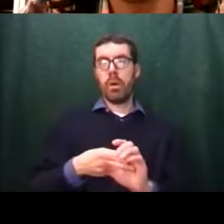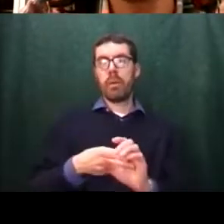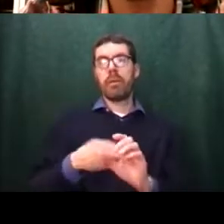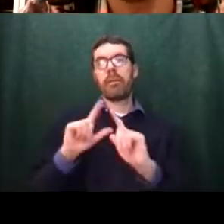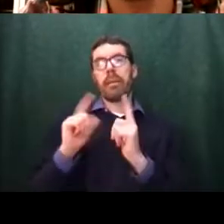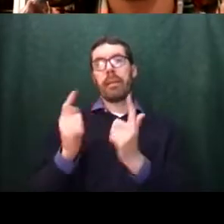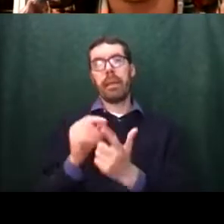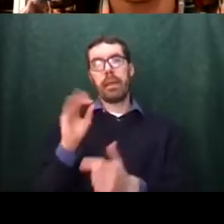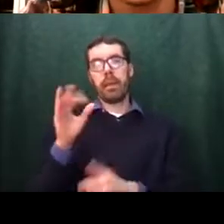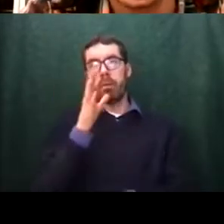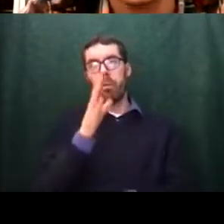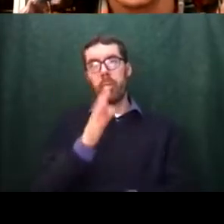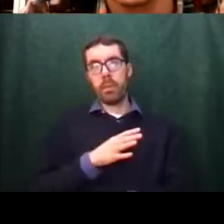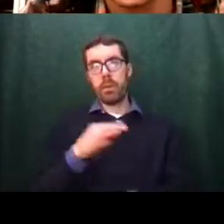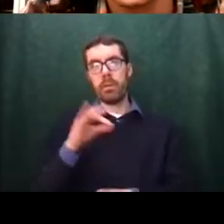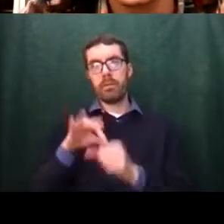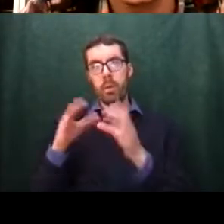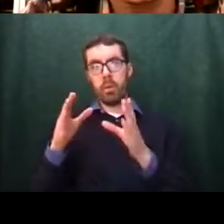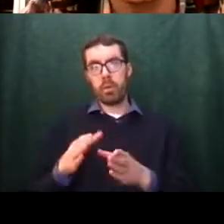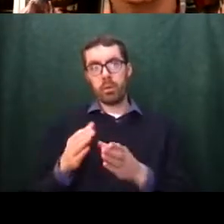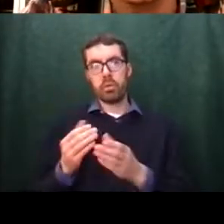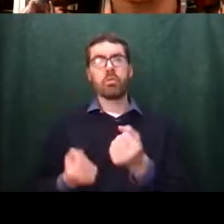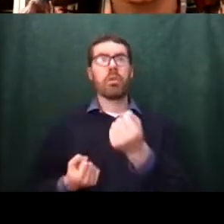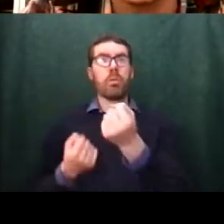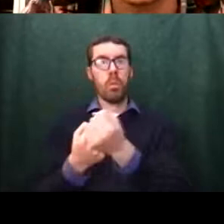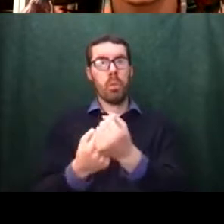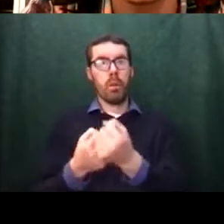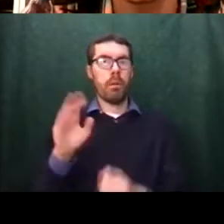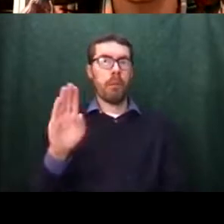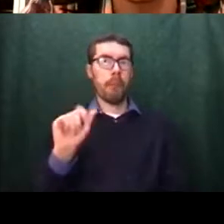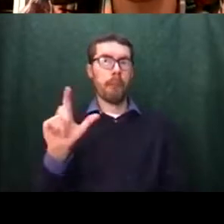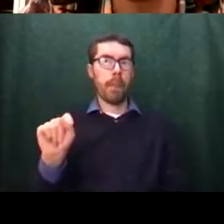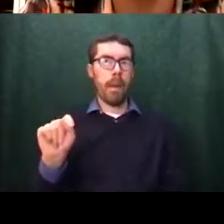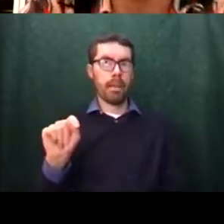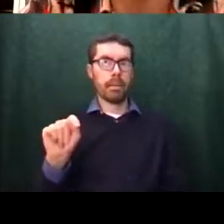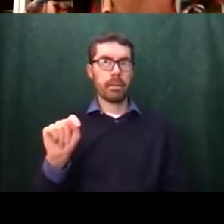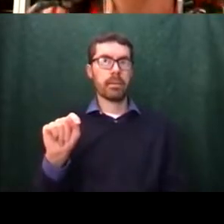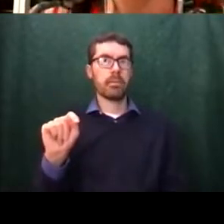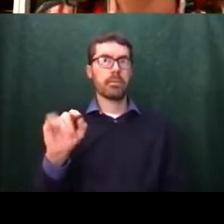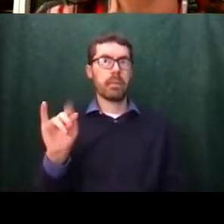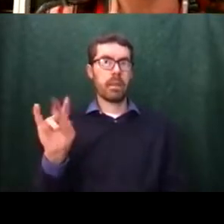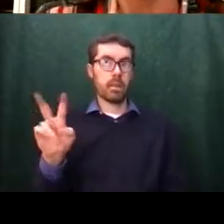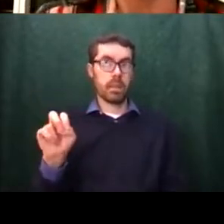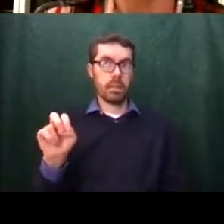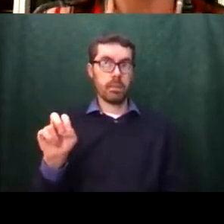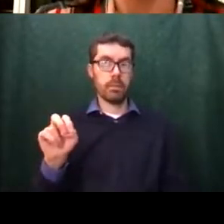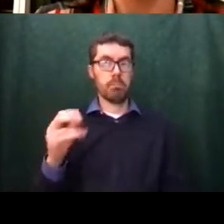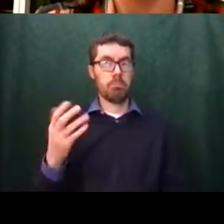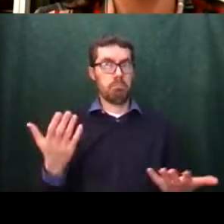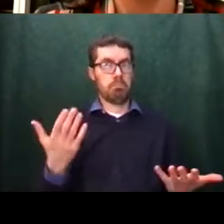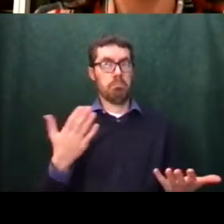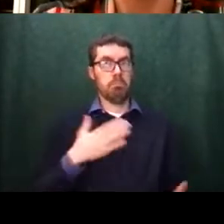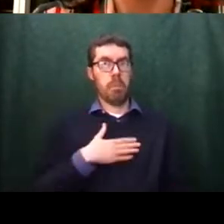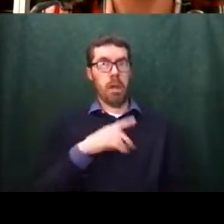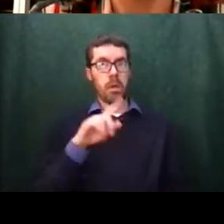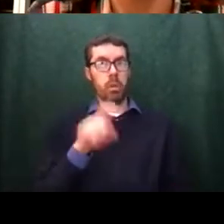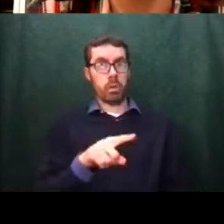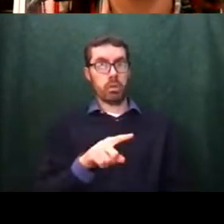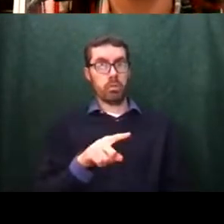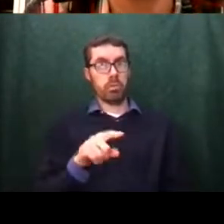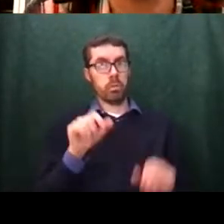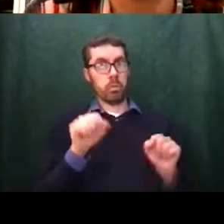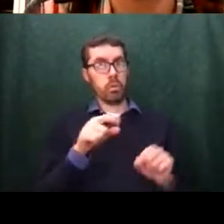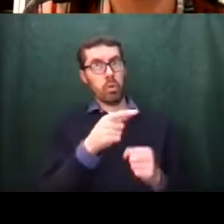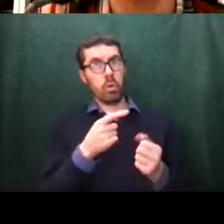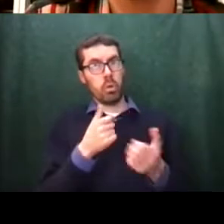endorsing a ballot initiative campaign. And I guess my question to you is, would you be able to help